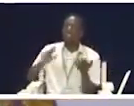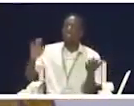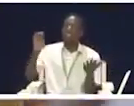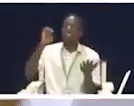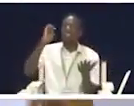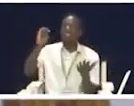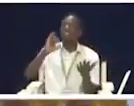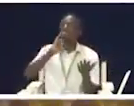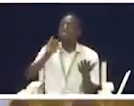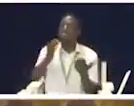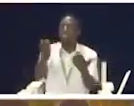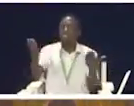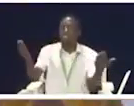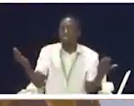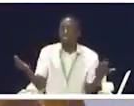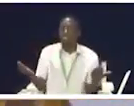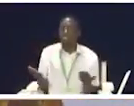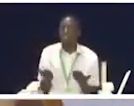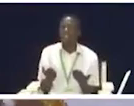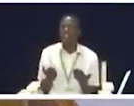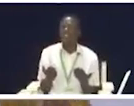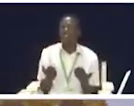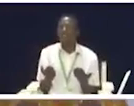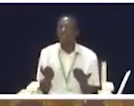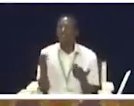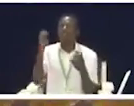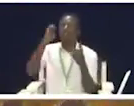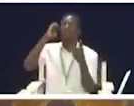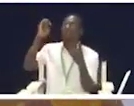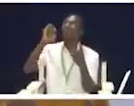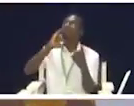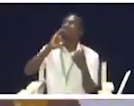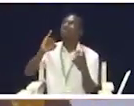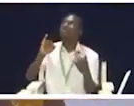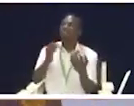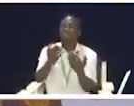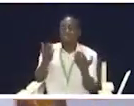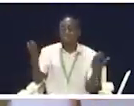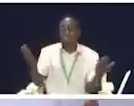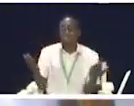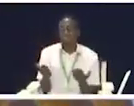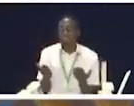Mecheton Dunia, the Alita Sama Kasa. Gashina.